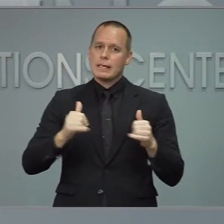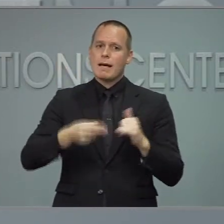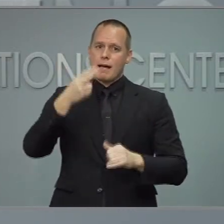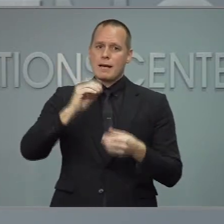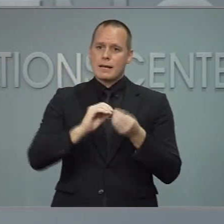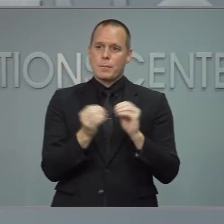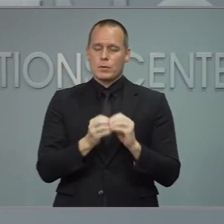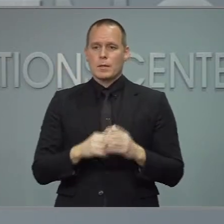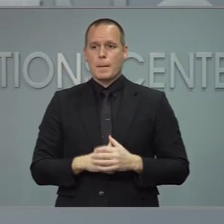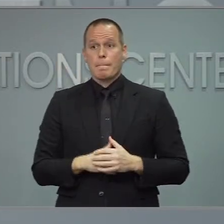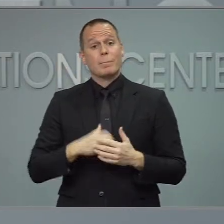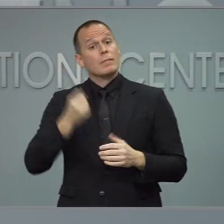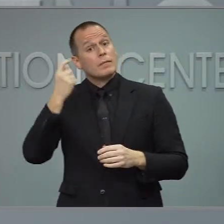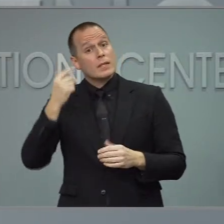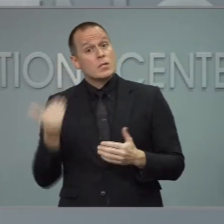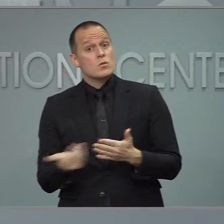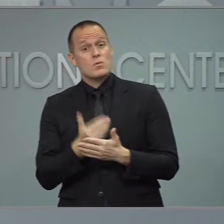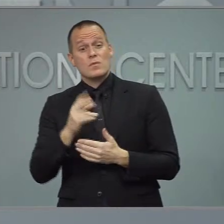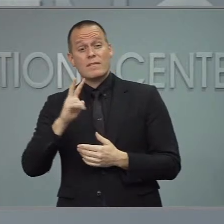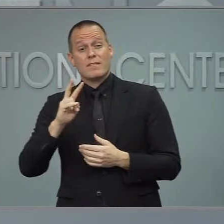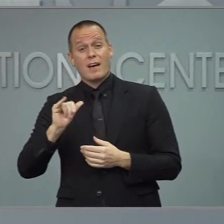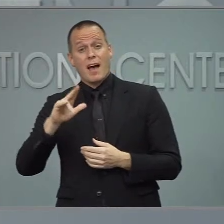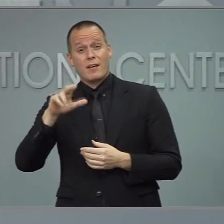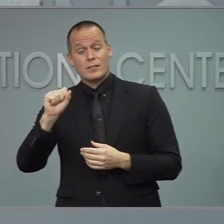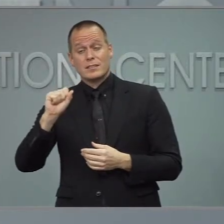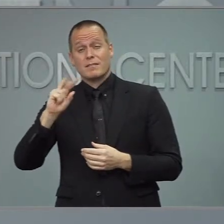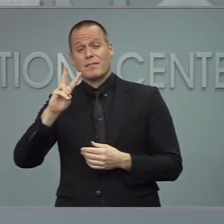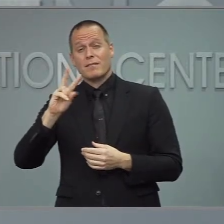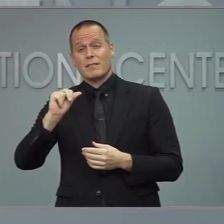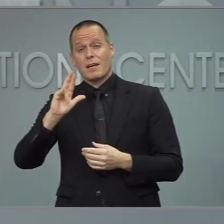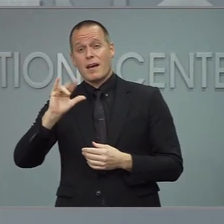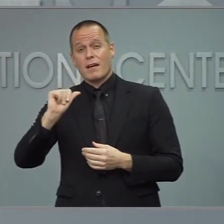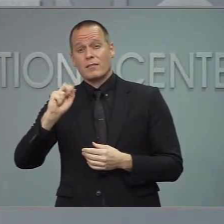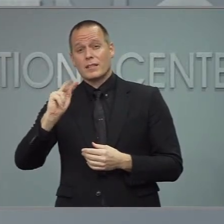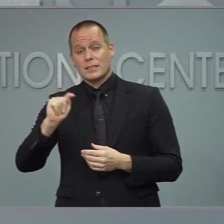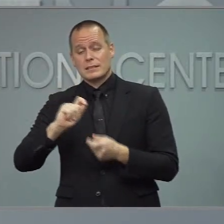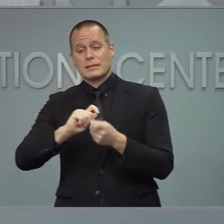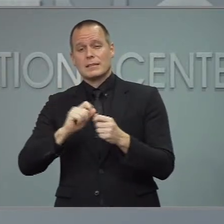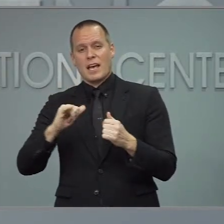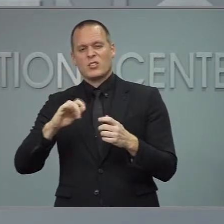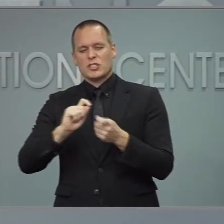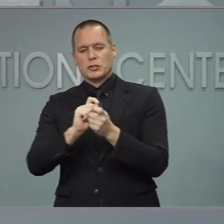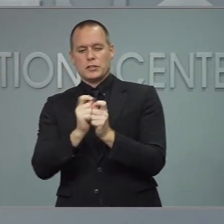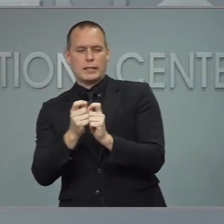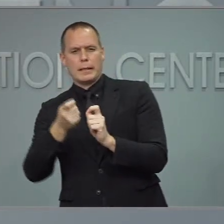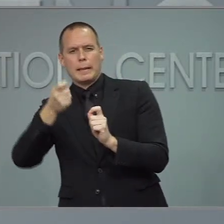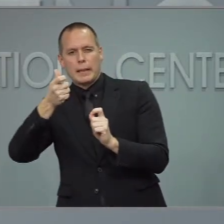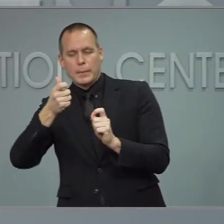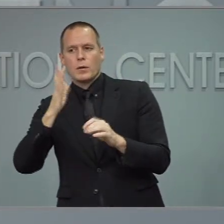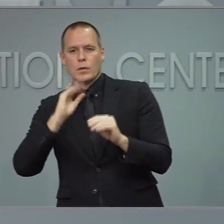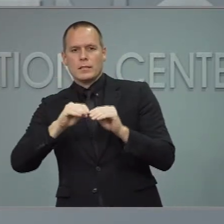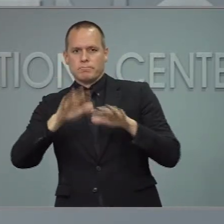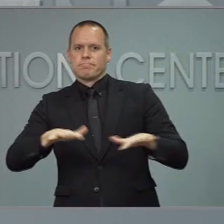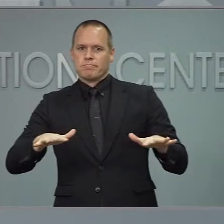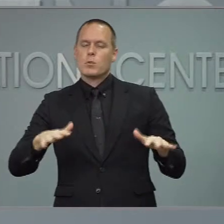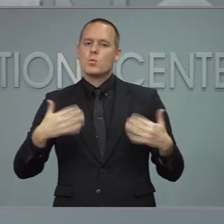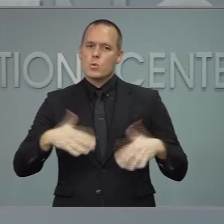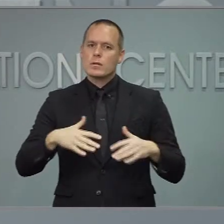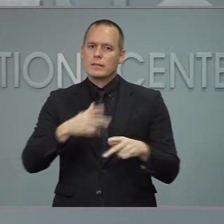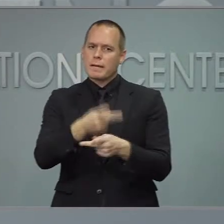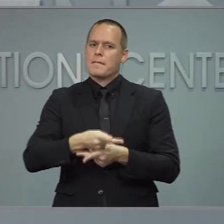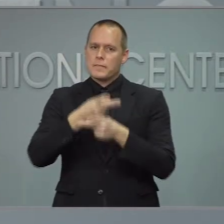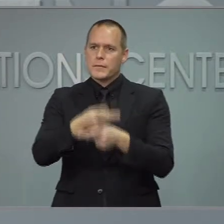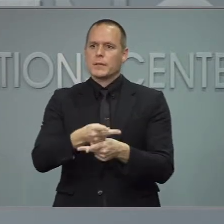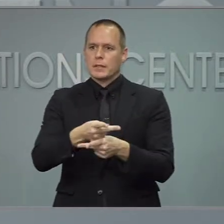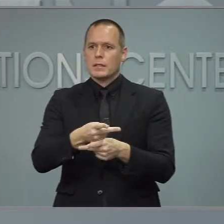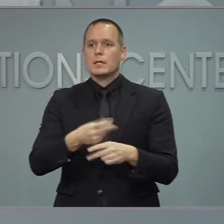of COVID-19 virus that are more contagious, we need to safeguard our progress and keep protecting each other while everyone gets their spot to